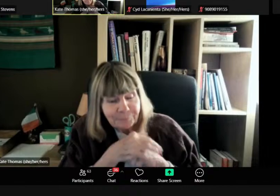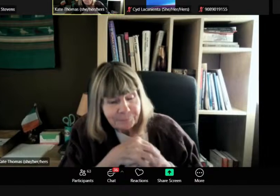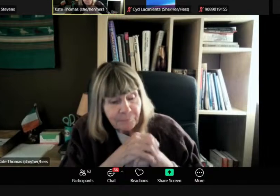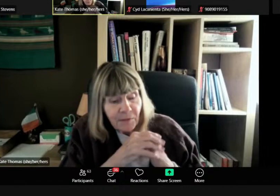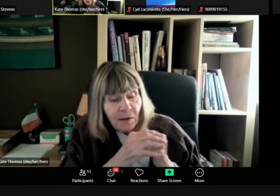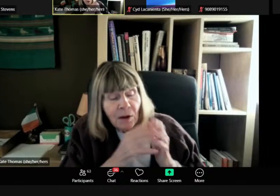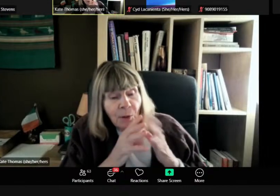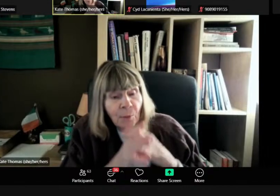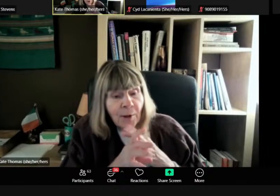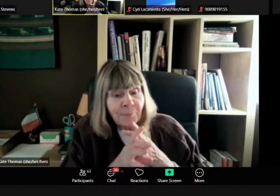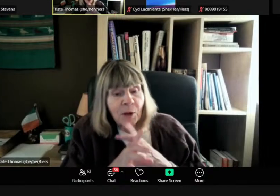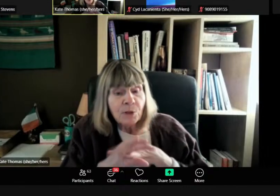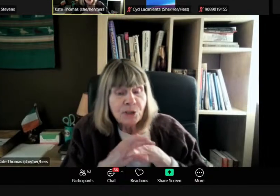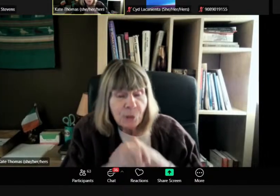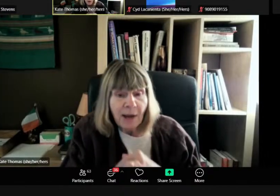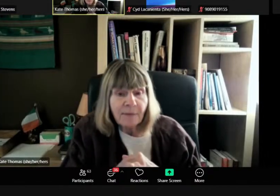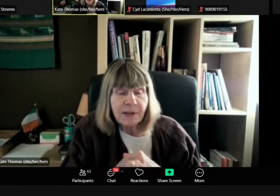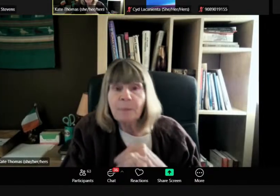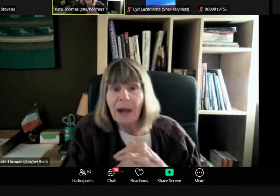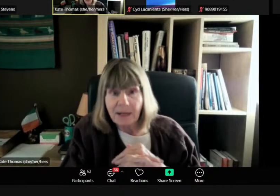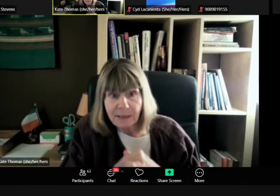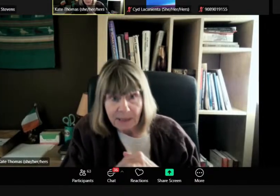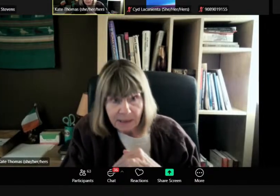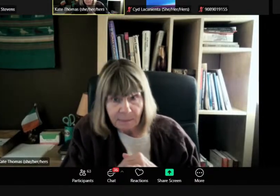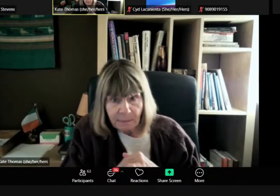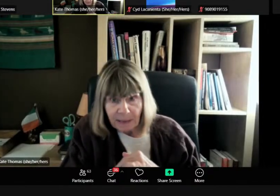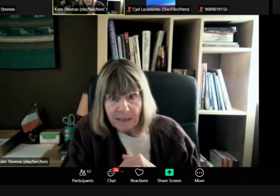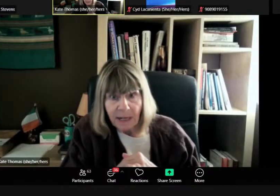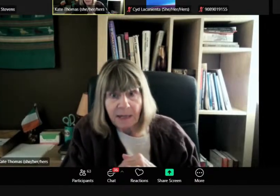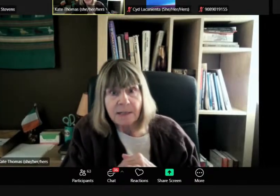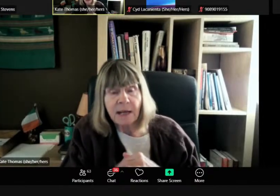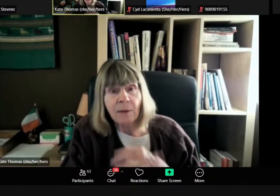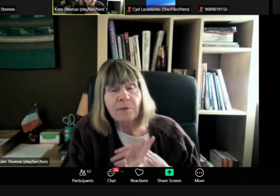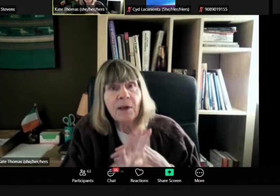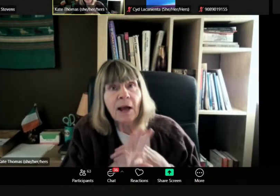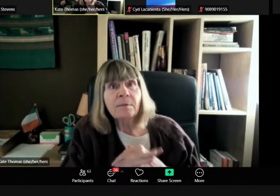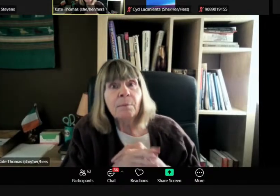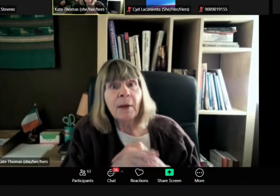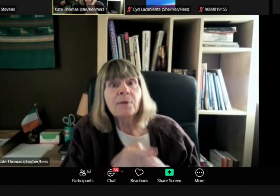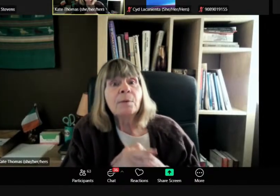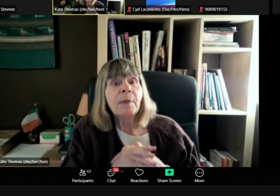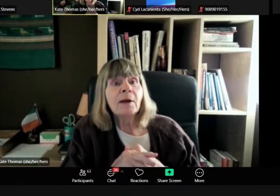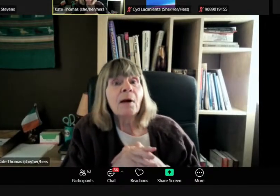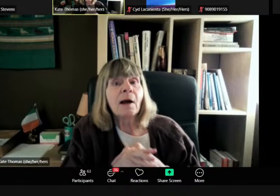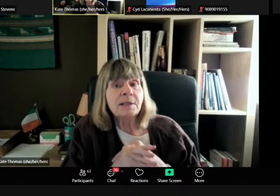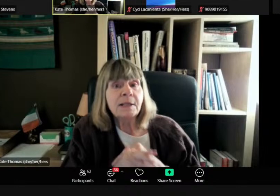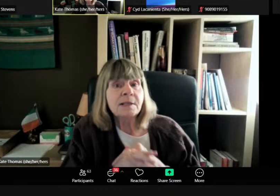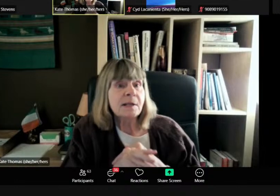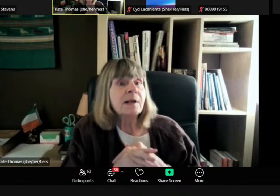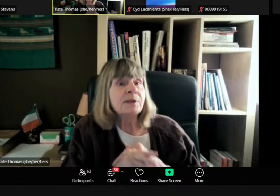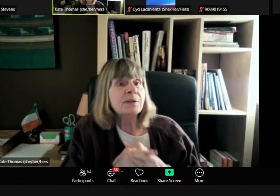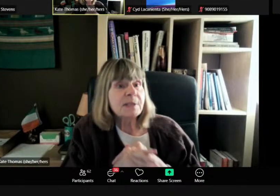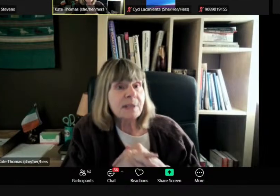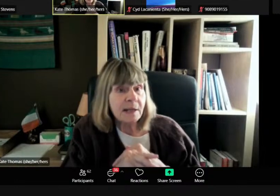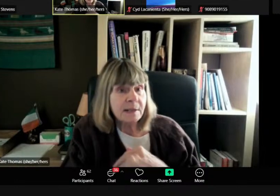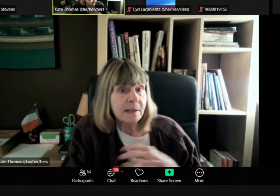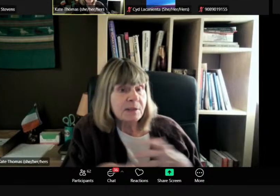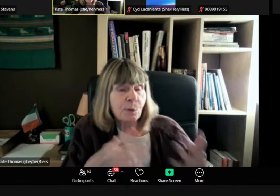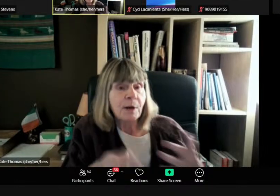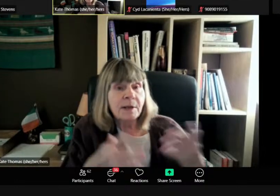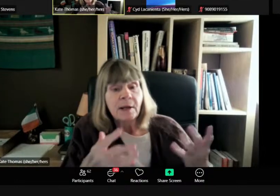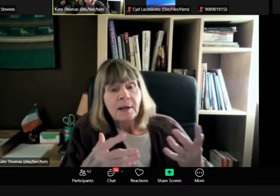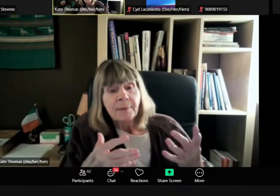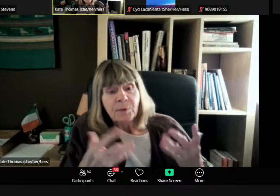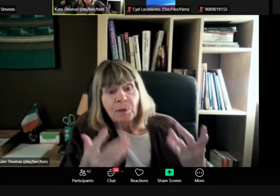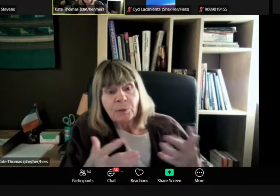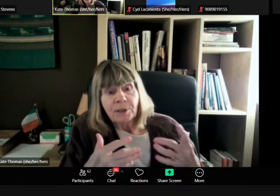about it? Well, we do have the capacity to maintain it, and we've gotten better and better ideas and